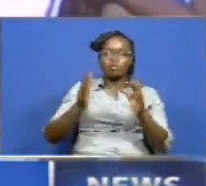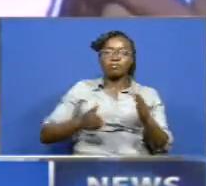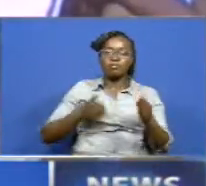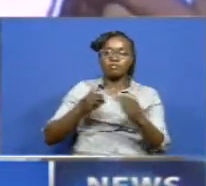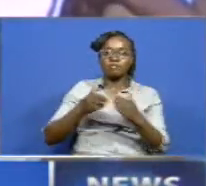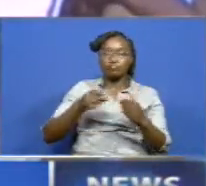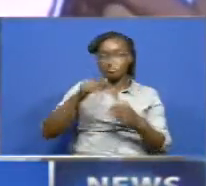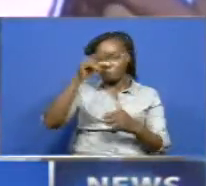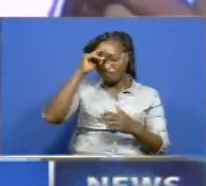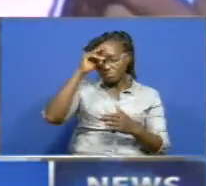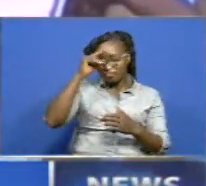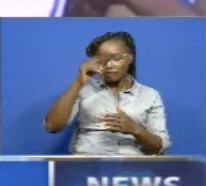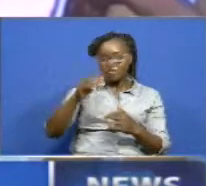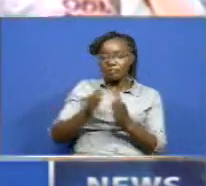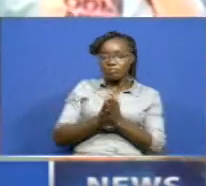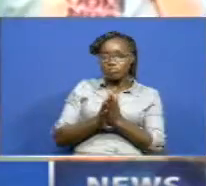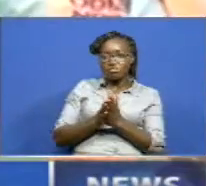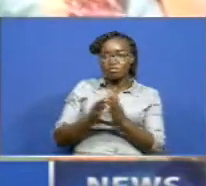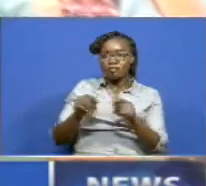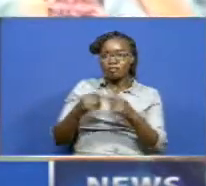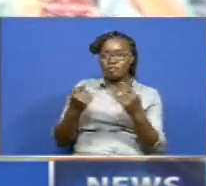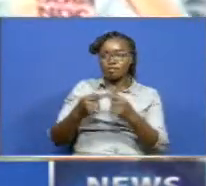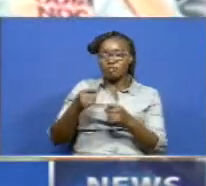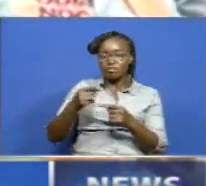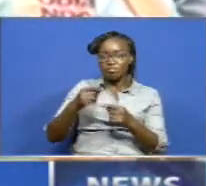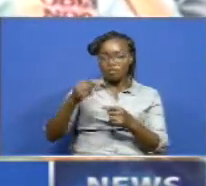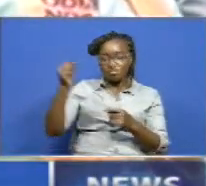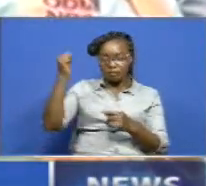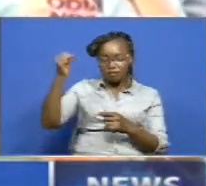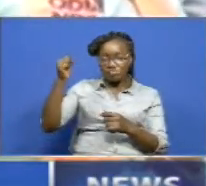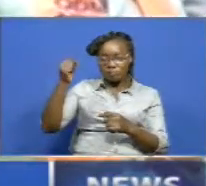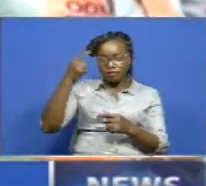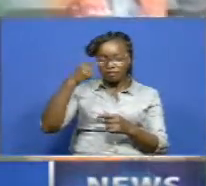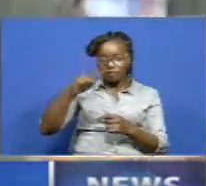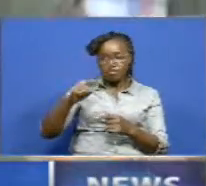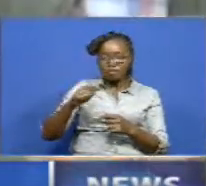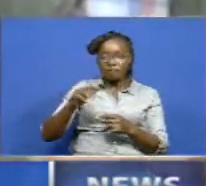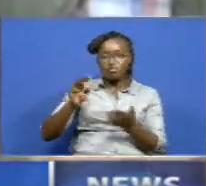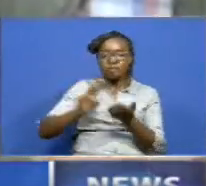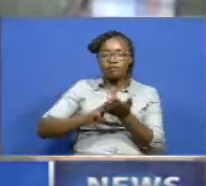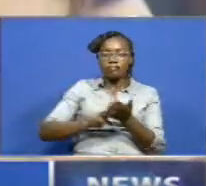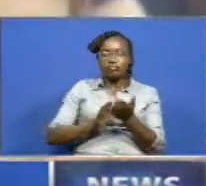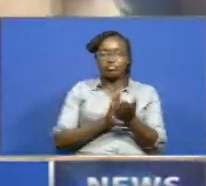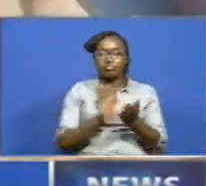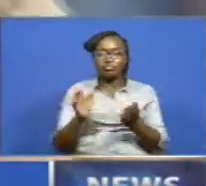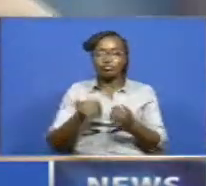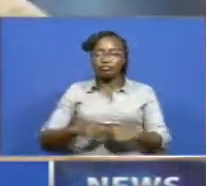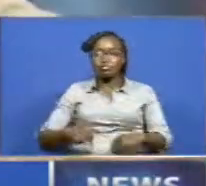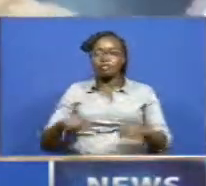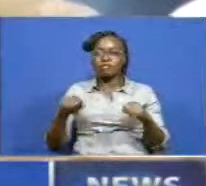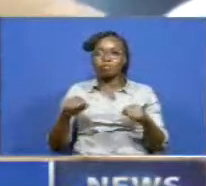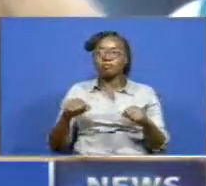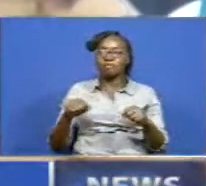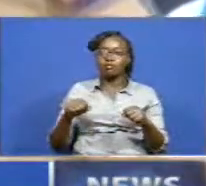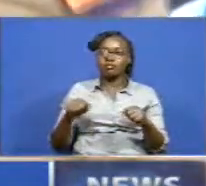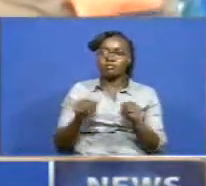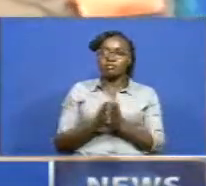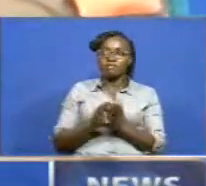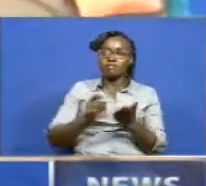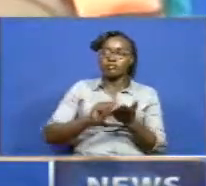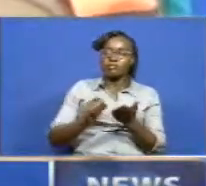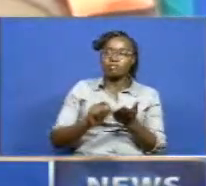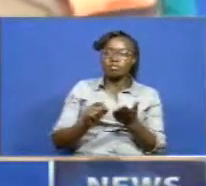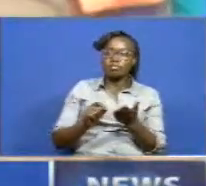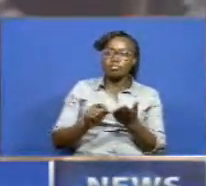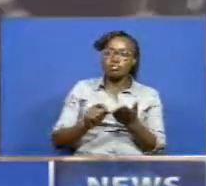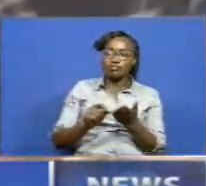Okoth for gross violation of party policies. Led by Migori branch chairman Philip Makabongo and secretary Joseph Olana,